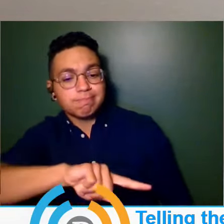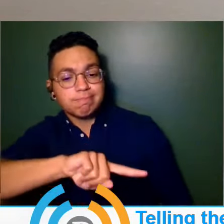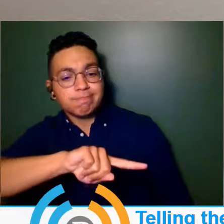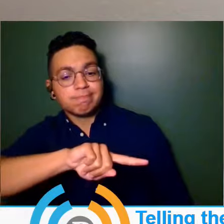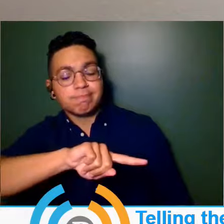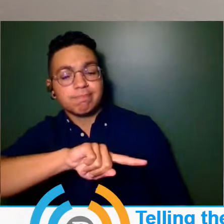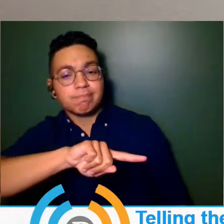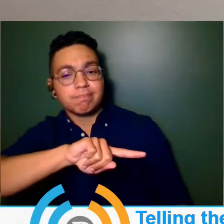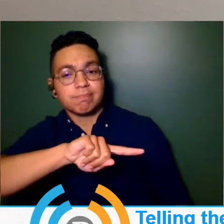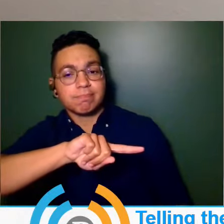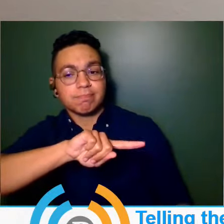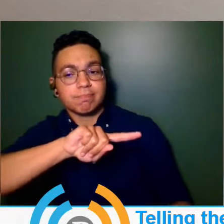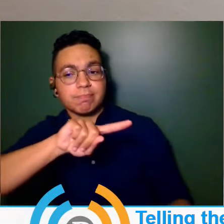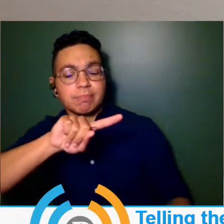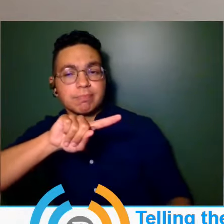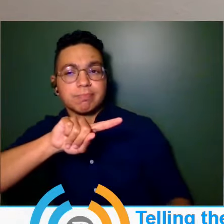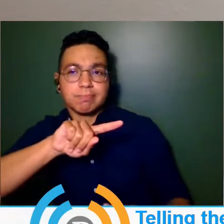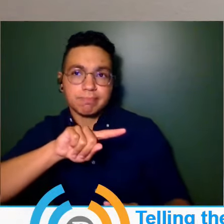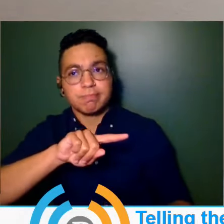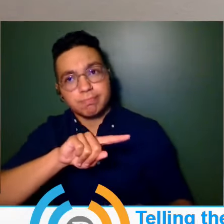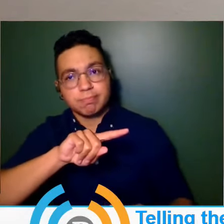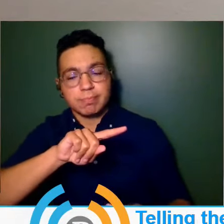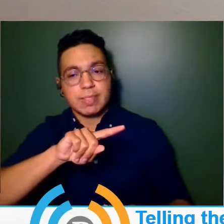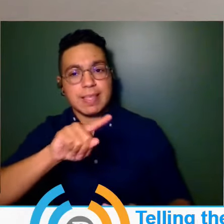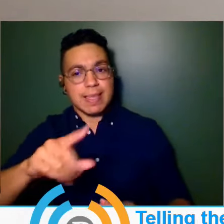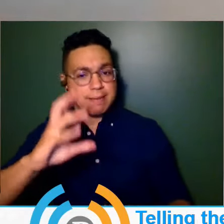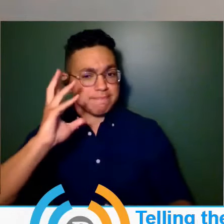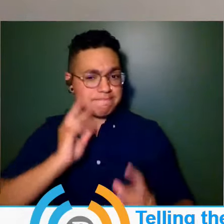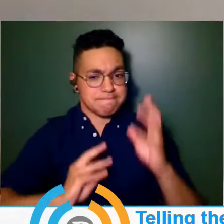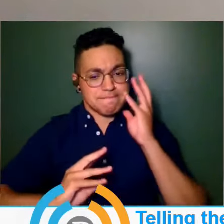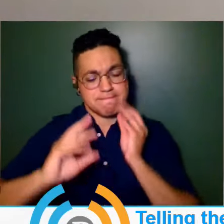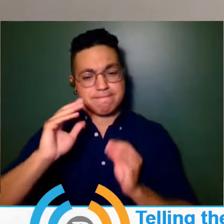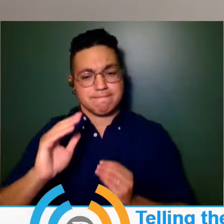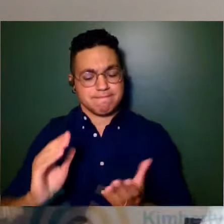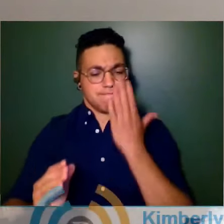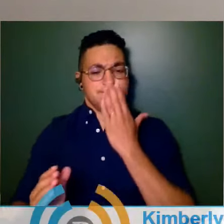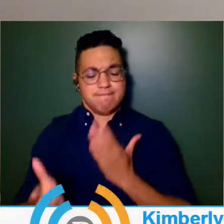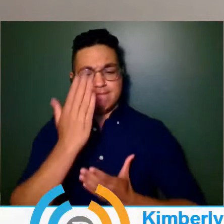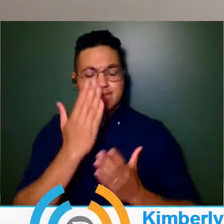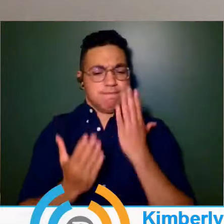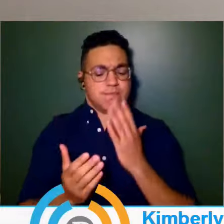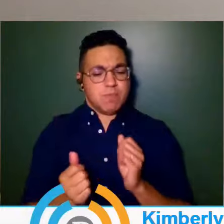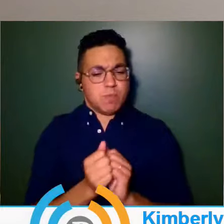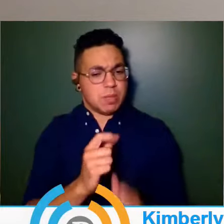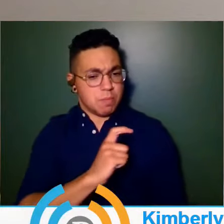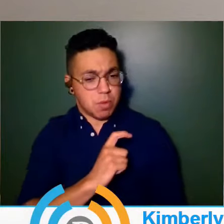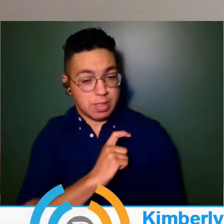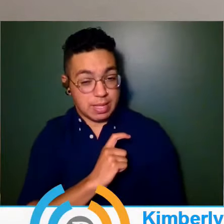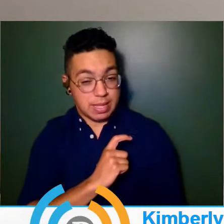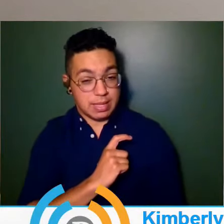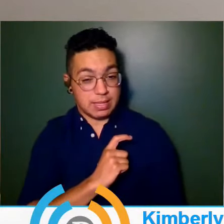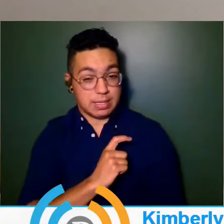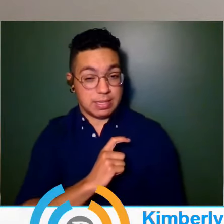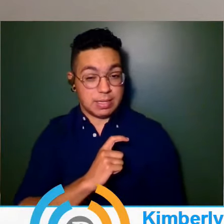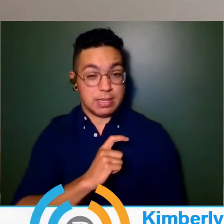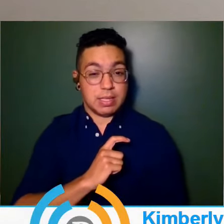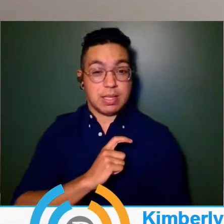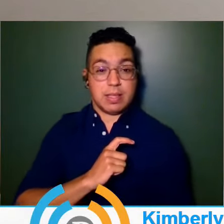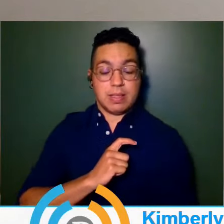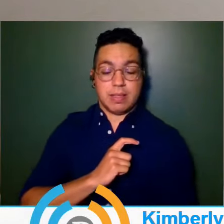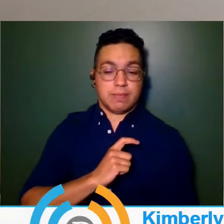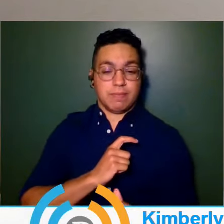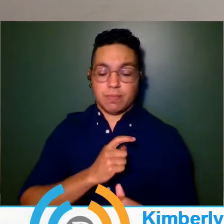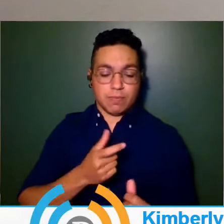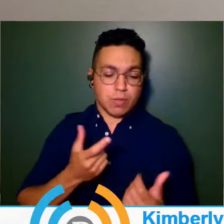the kind of experience with police space that the protests were surrounded around, or